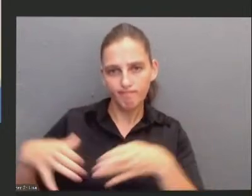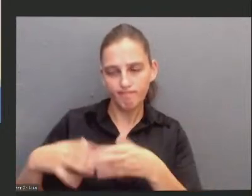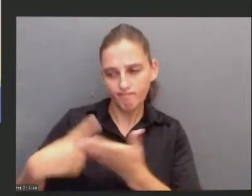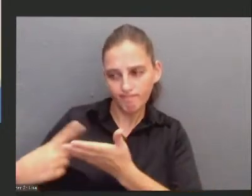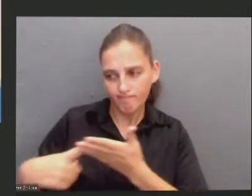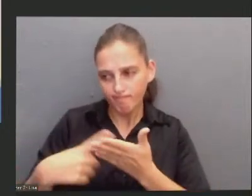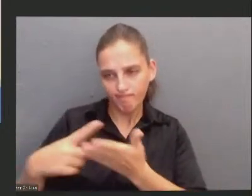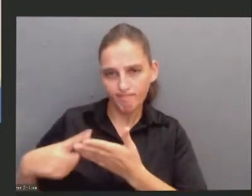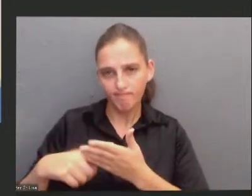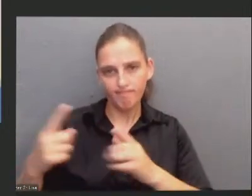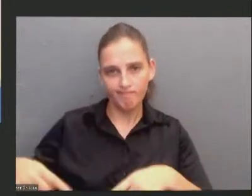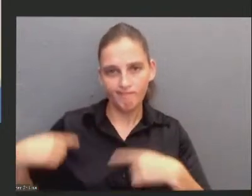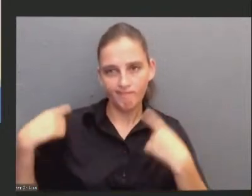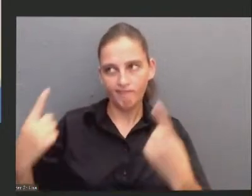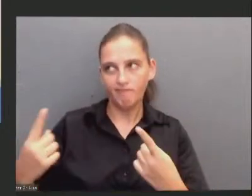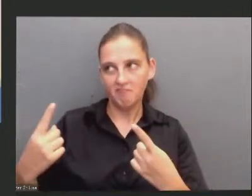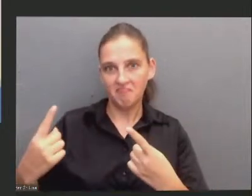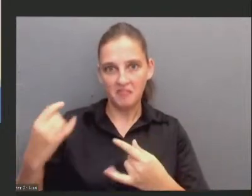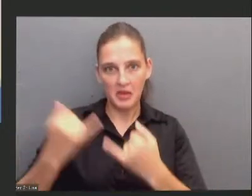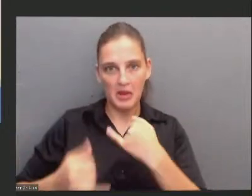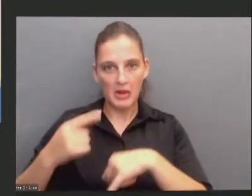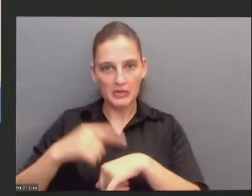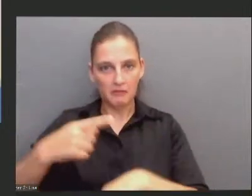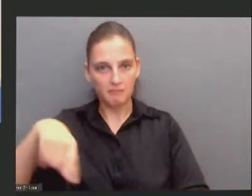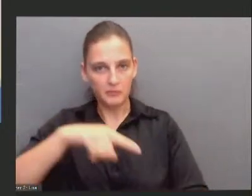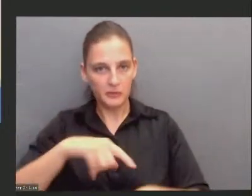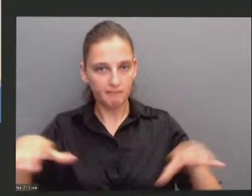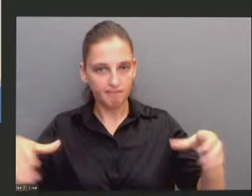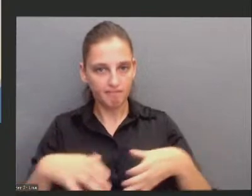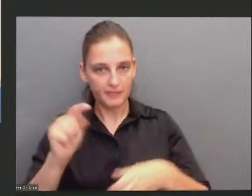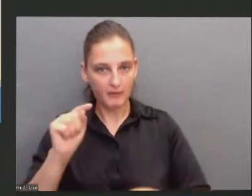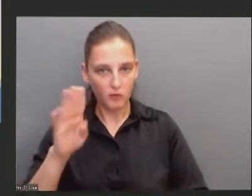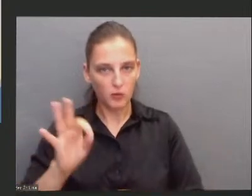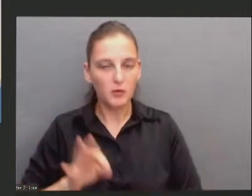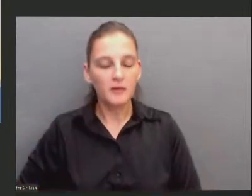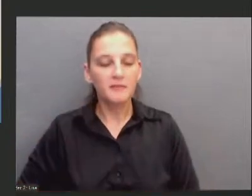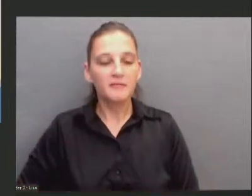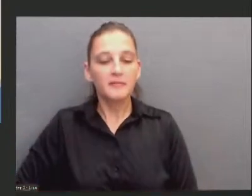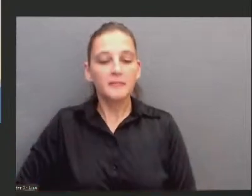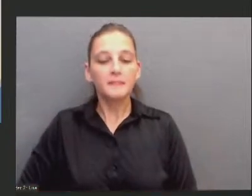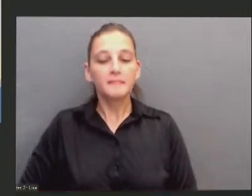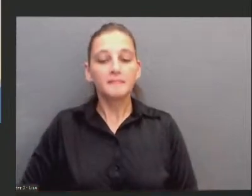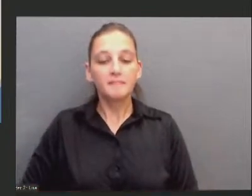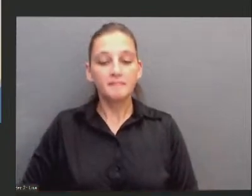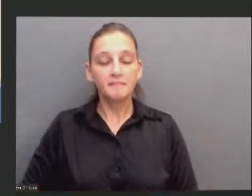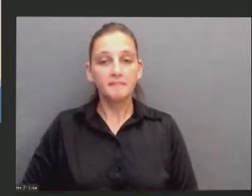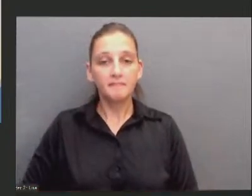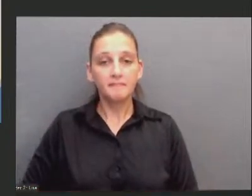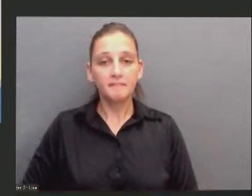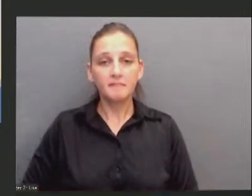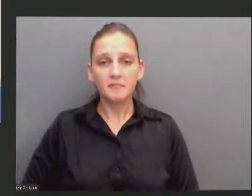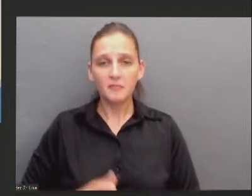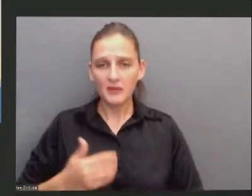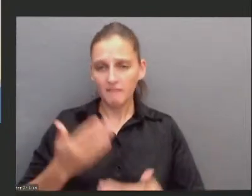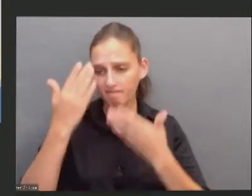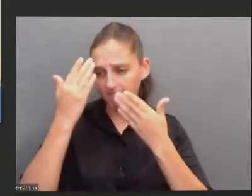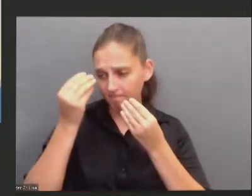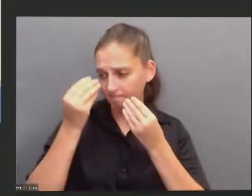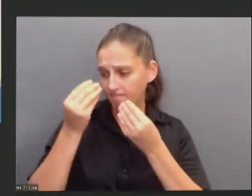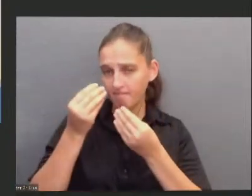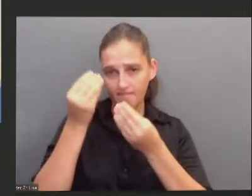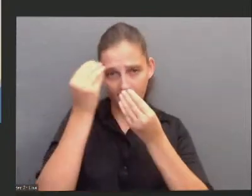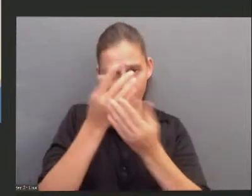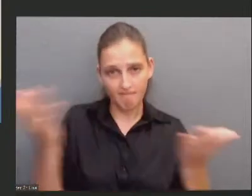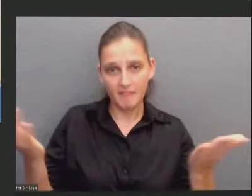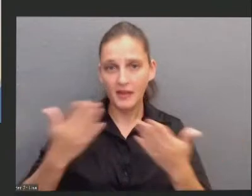last meeting as a task force. And I want to just start by thanking the implementation work group members,